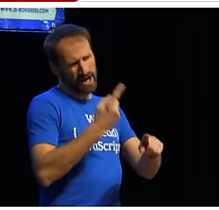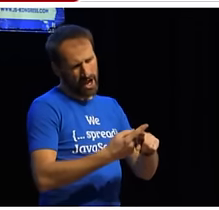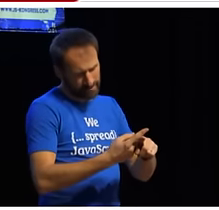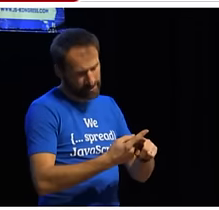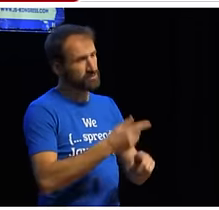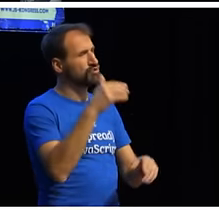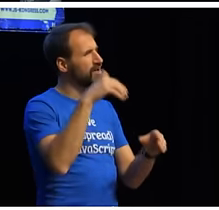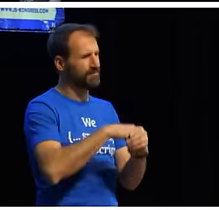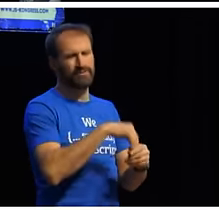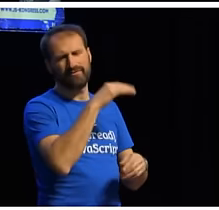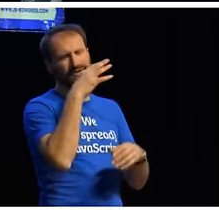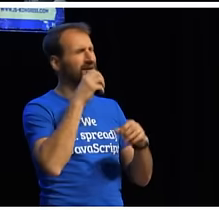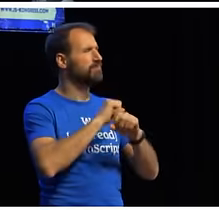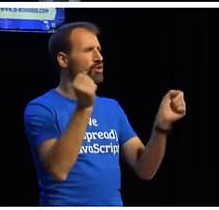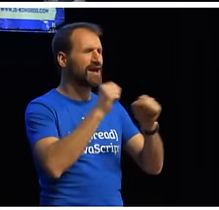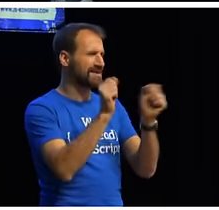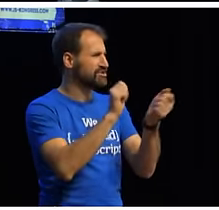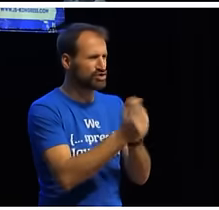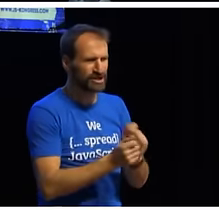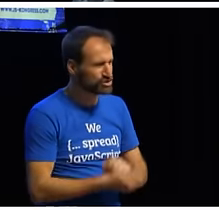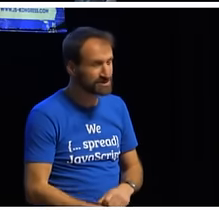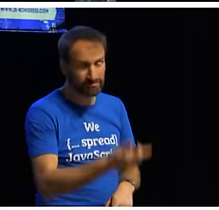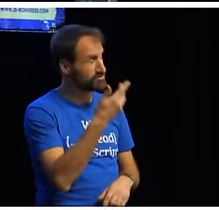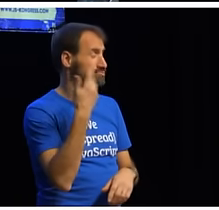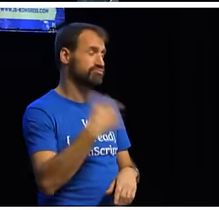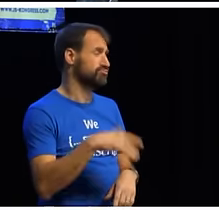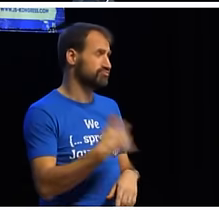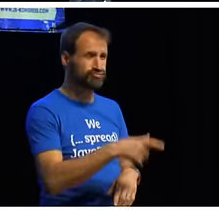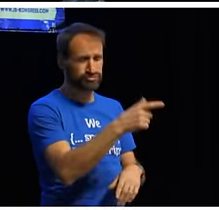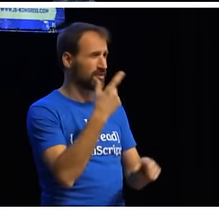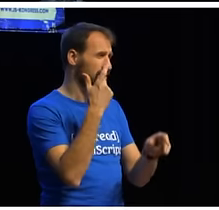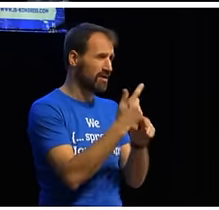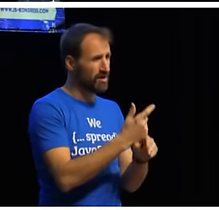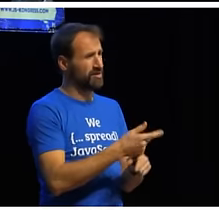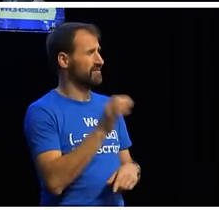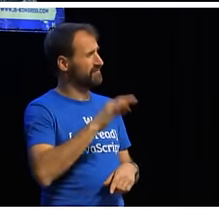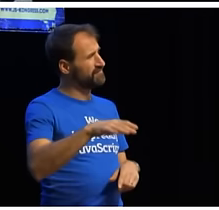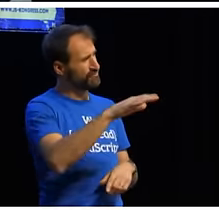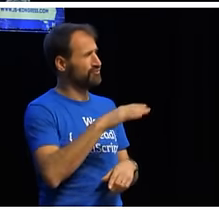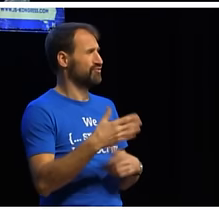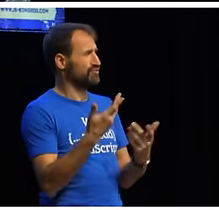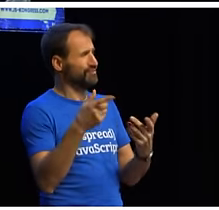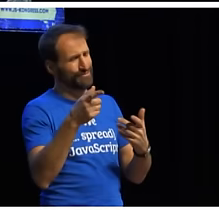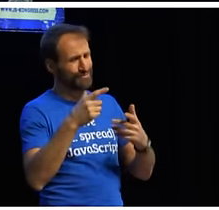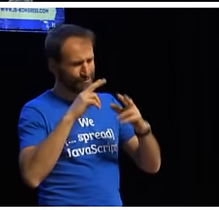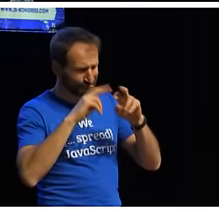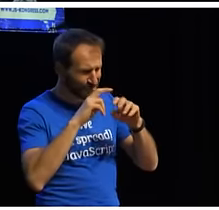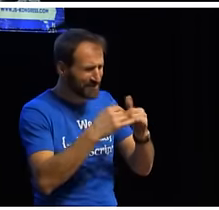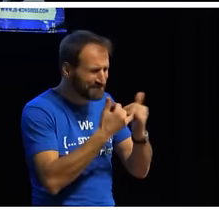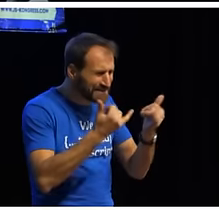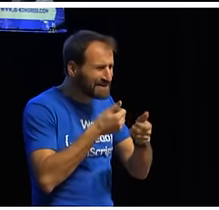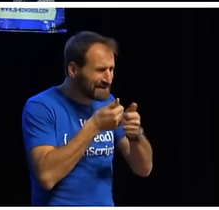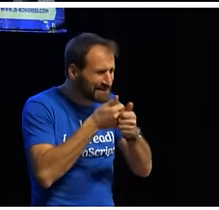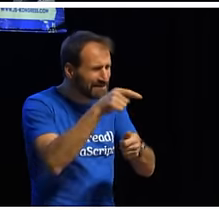breaking changes. So it was really hard in the RC phase to follow these breaking changes. But now we have a